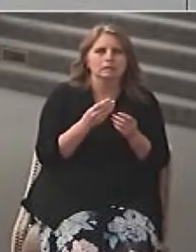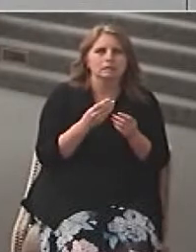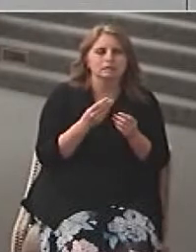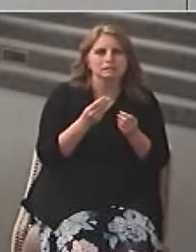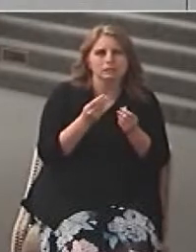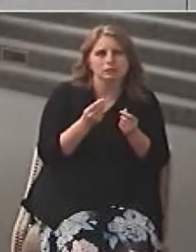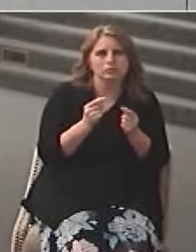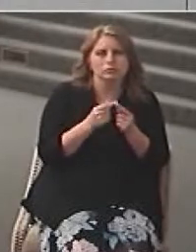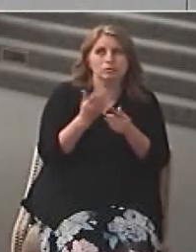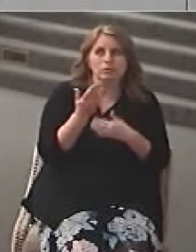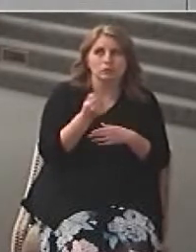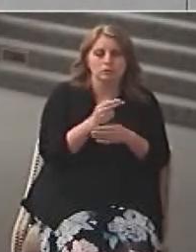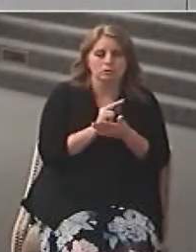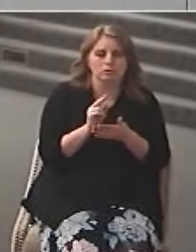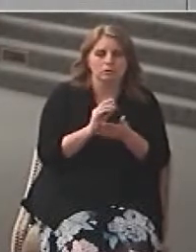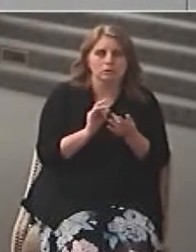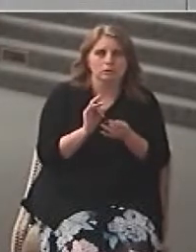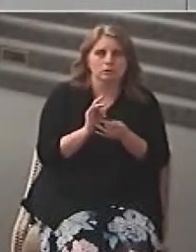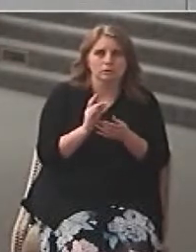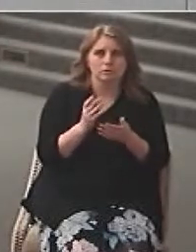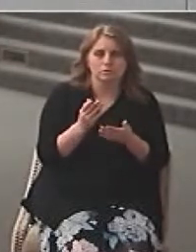Ghost